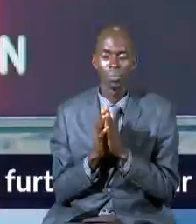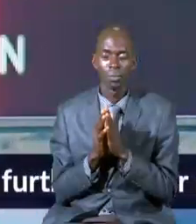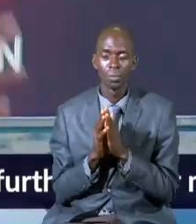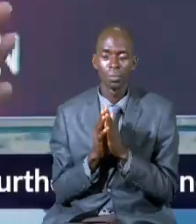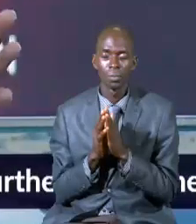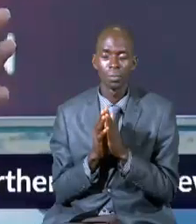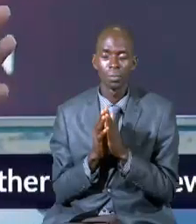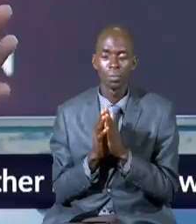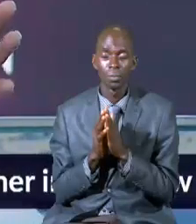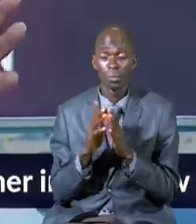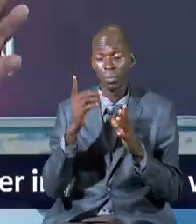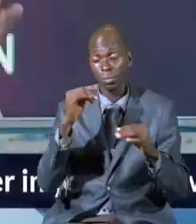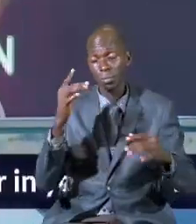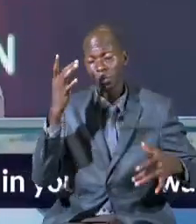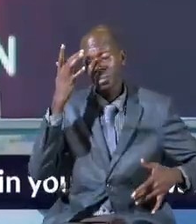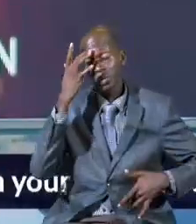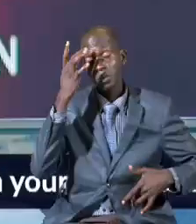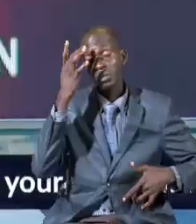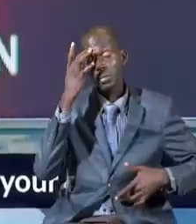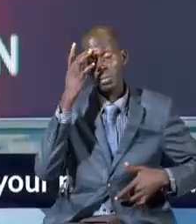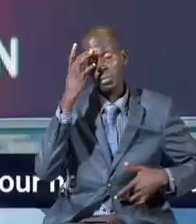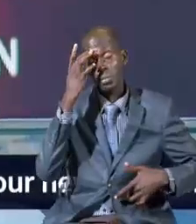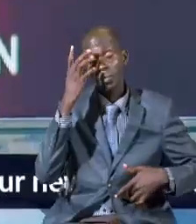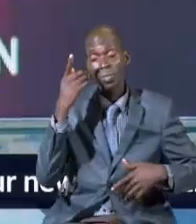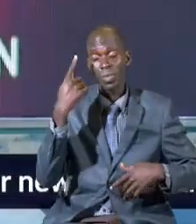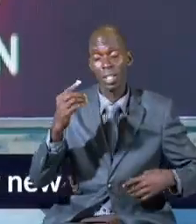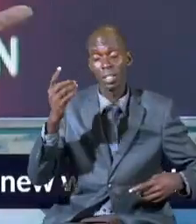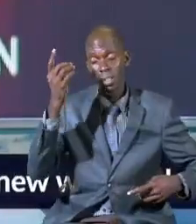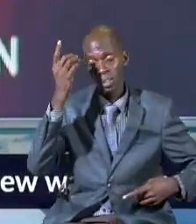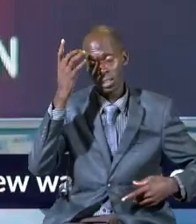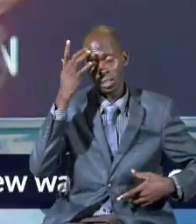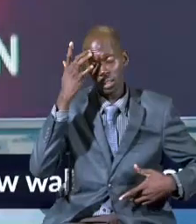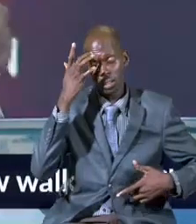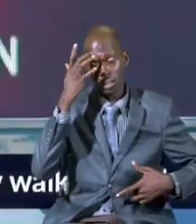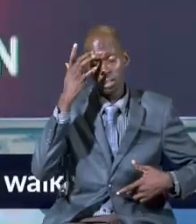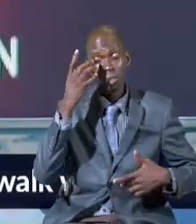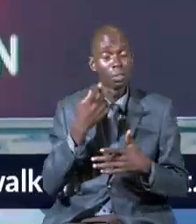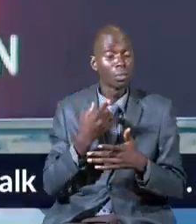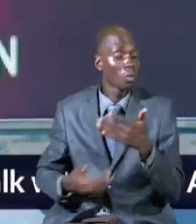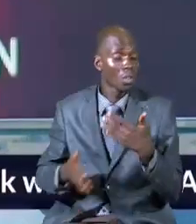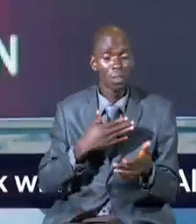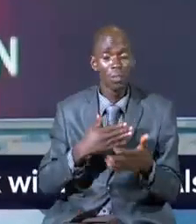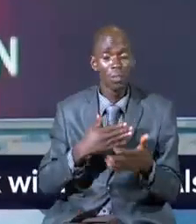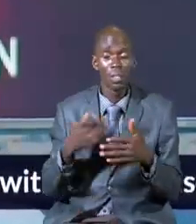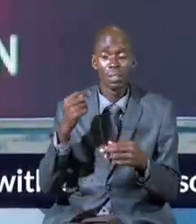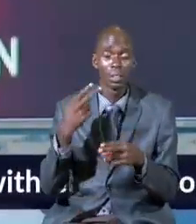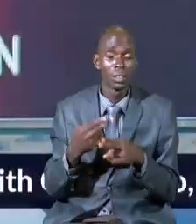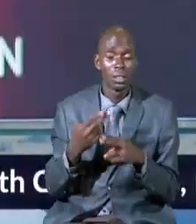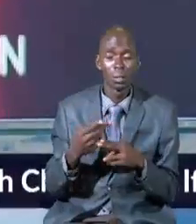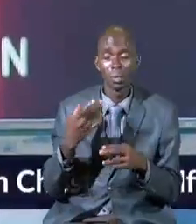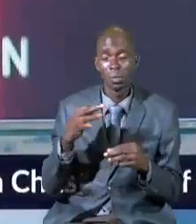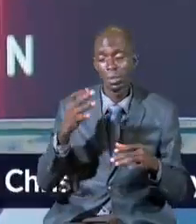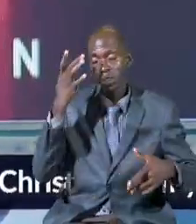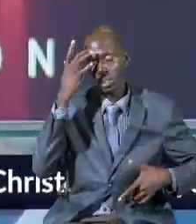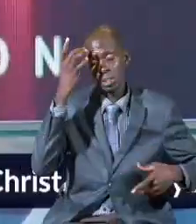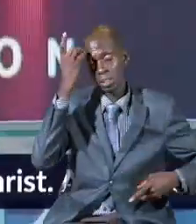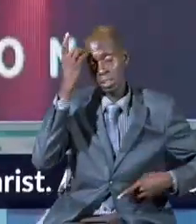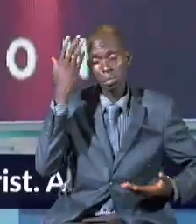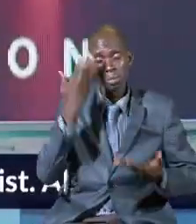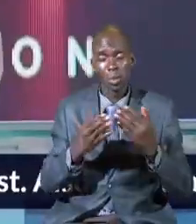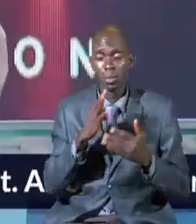The sickness, the disease, whatever the name may be, Lord, I pray